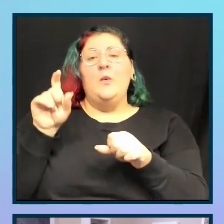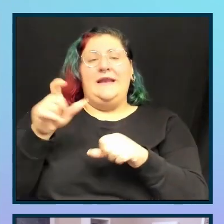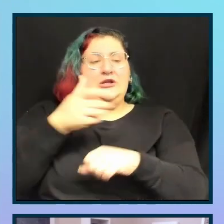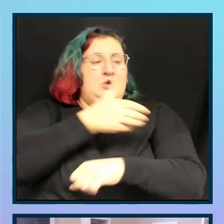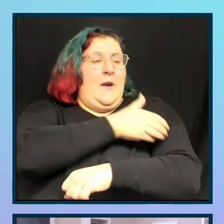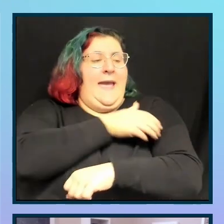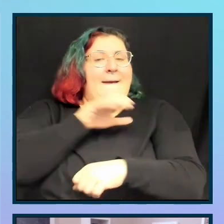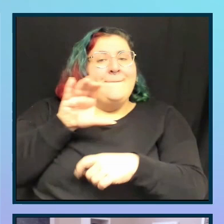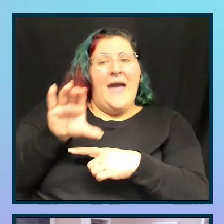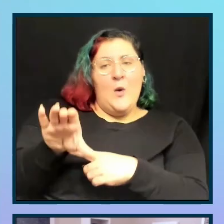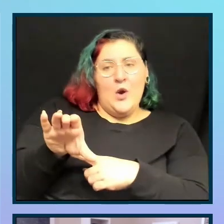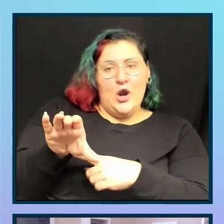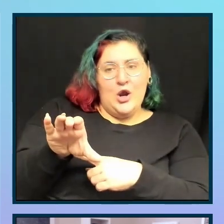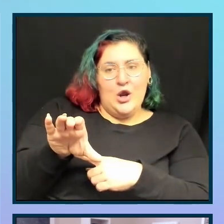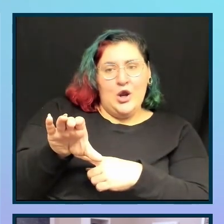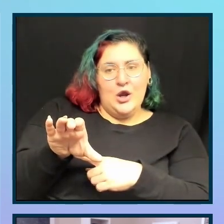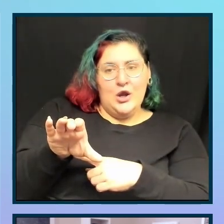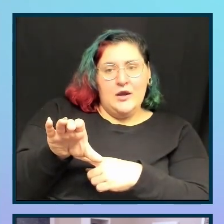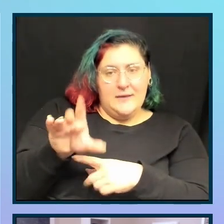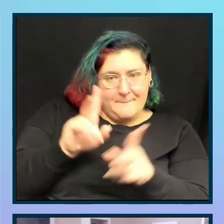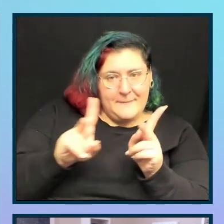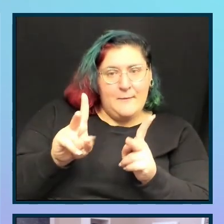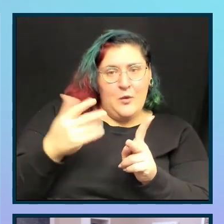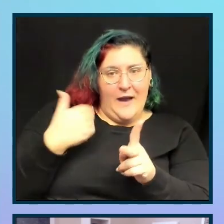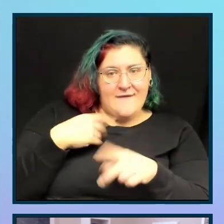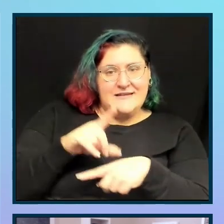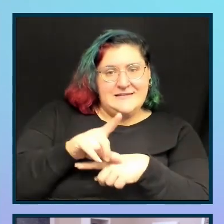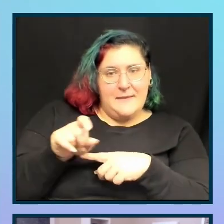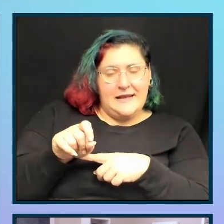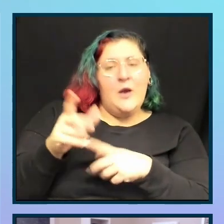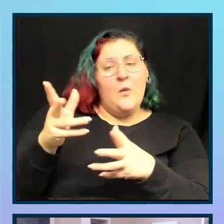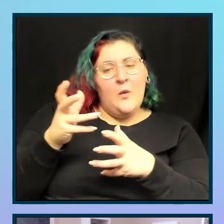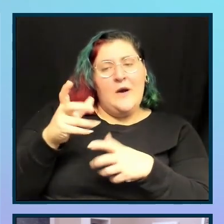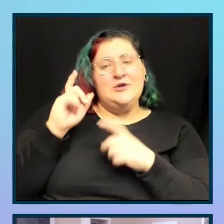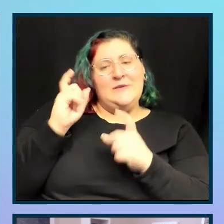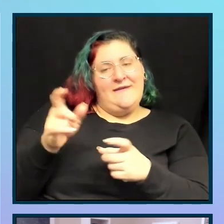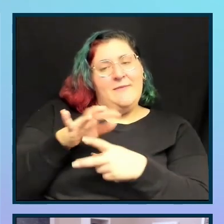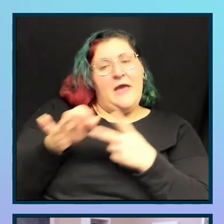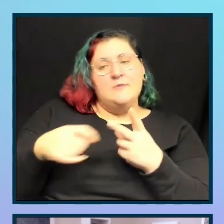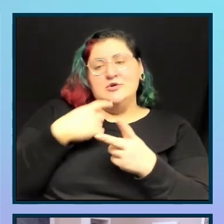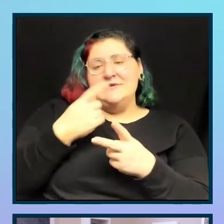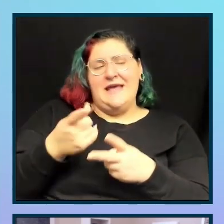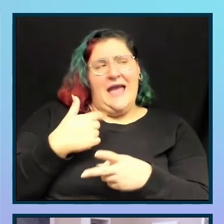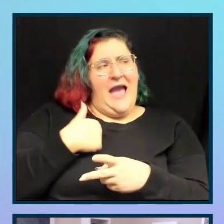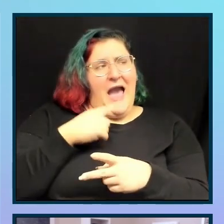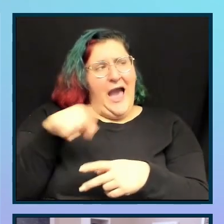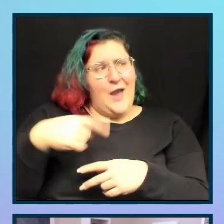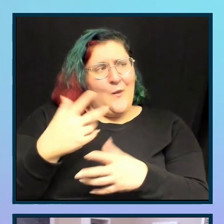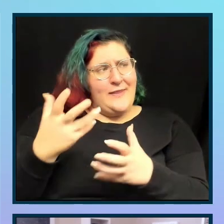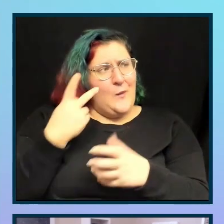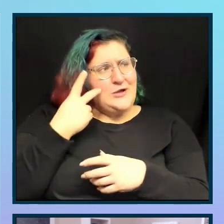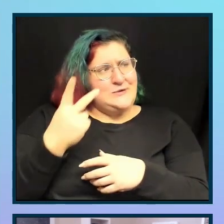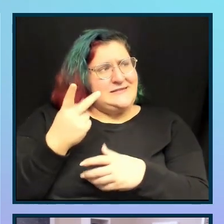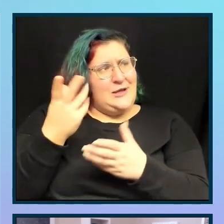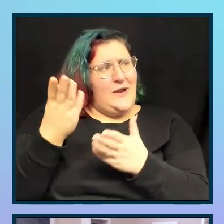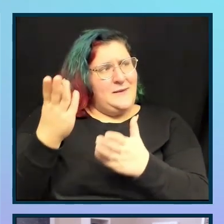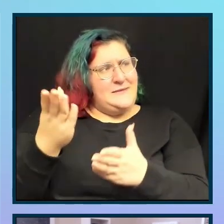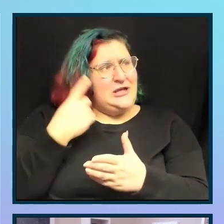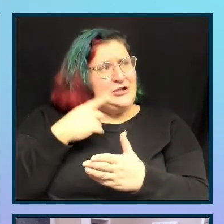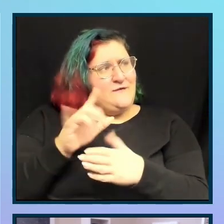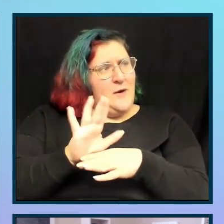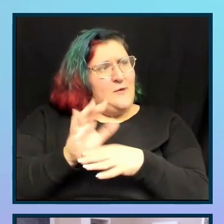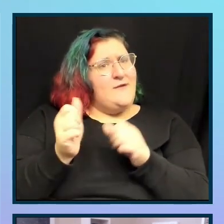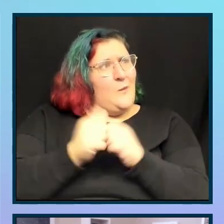to be able to say, I would only like to receive recommendations for movies with audio descriptions, apps that are accessible